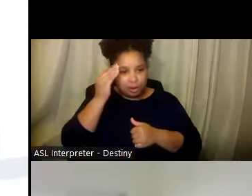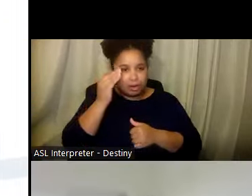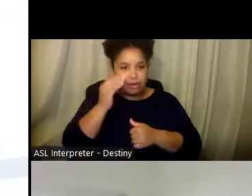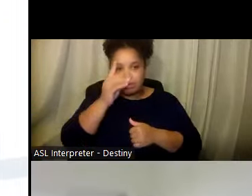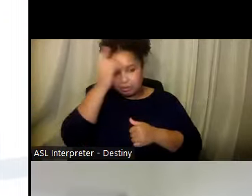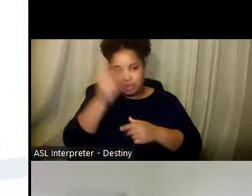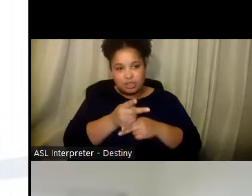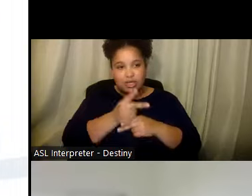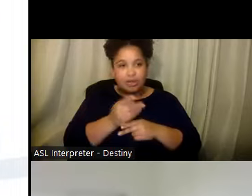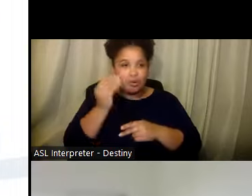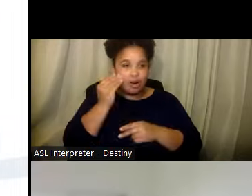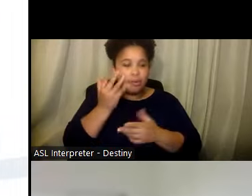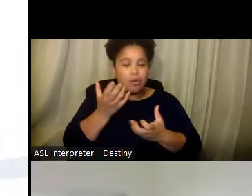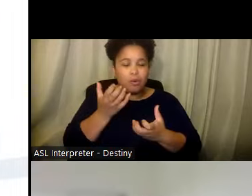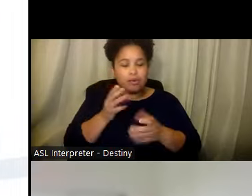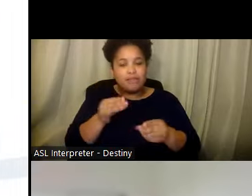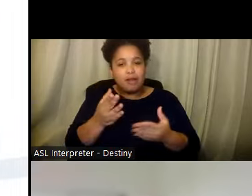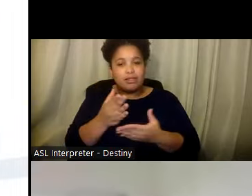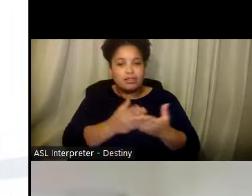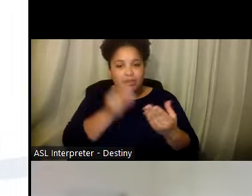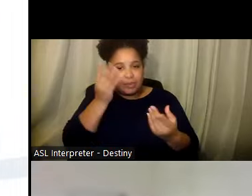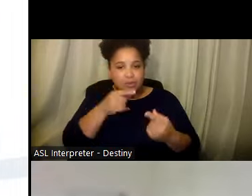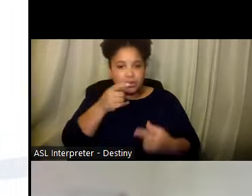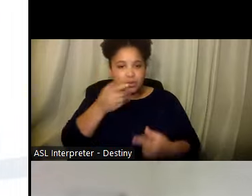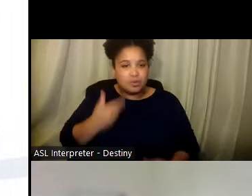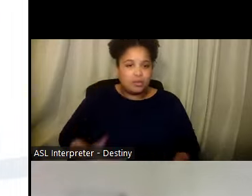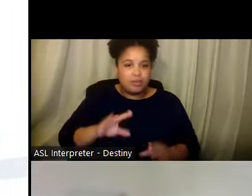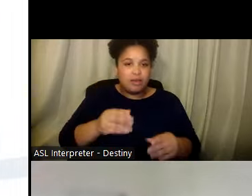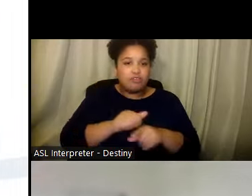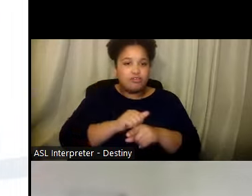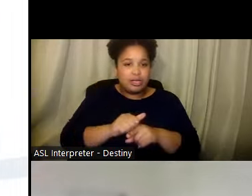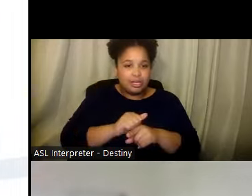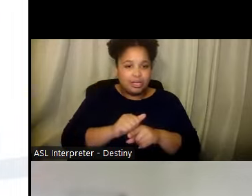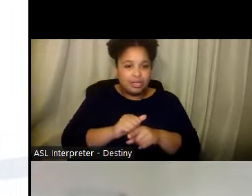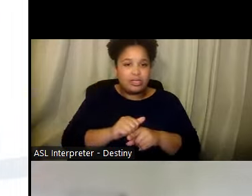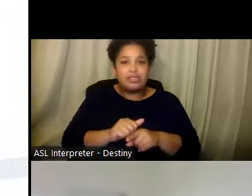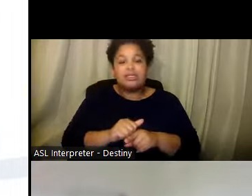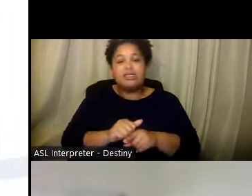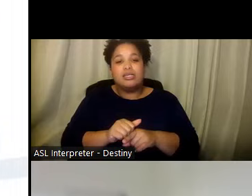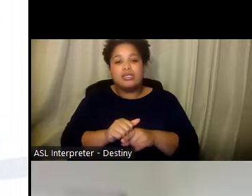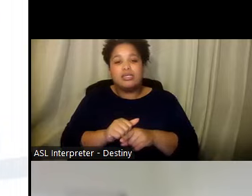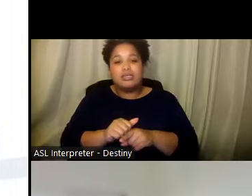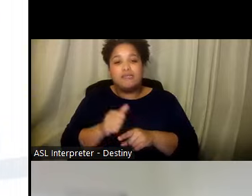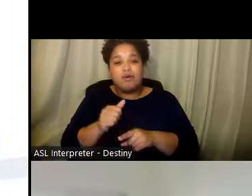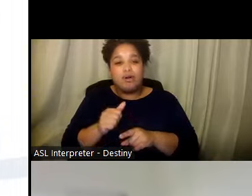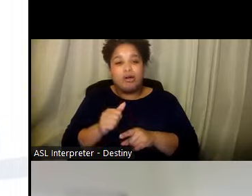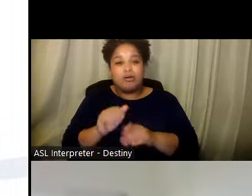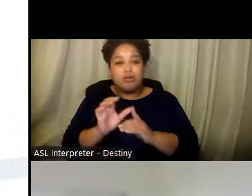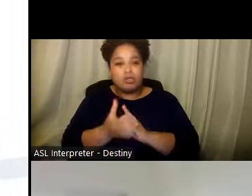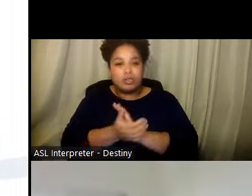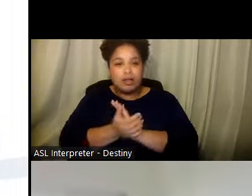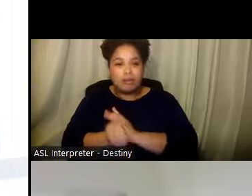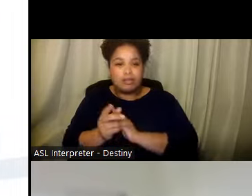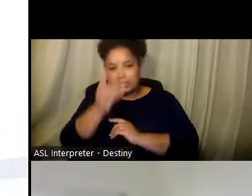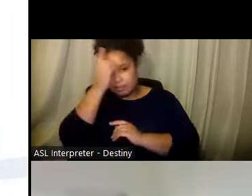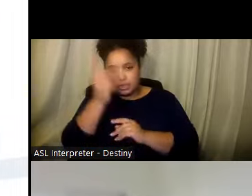give a brief overview of who we are. We offer provider training and support in culturally competent dementia care. The